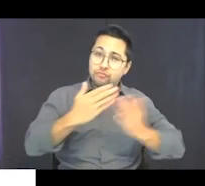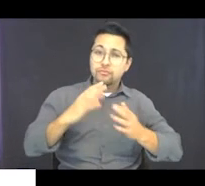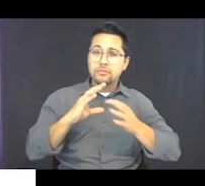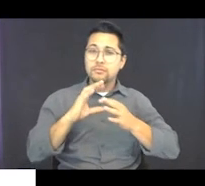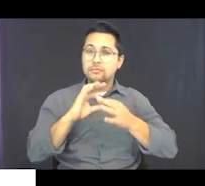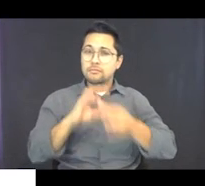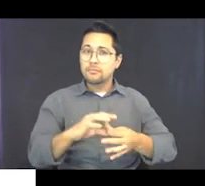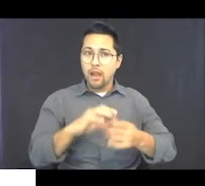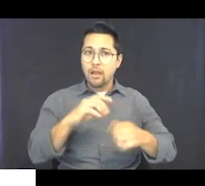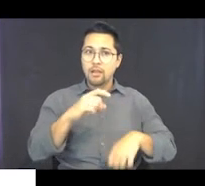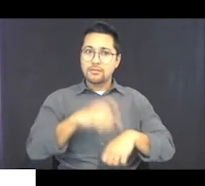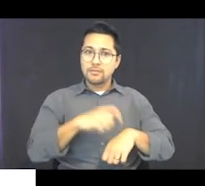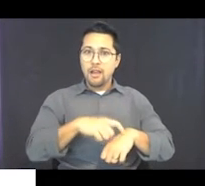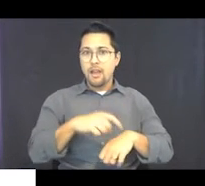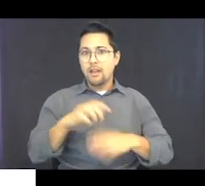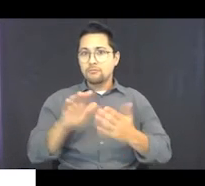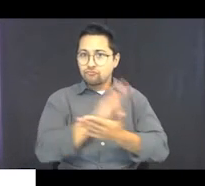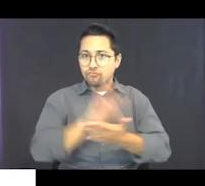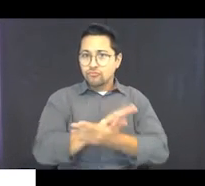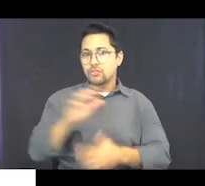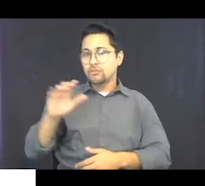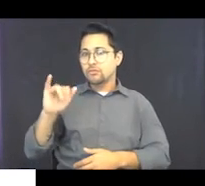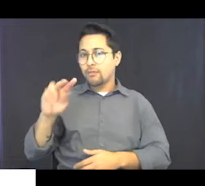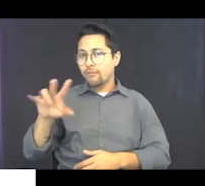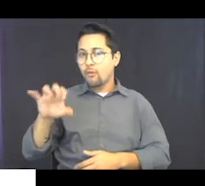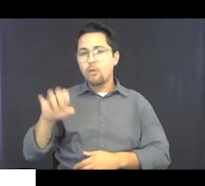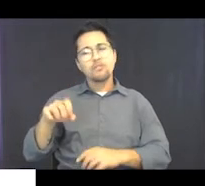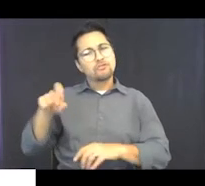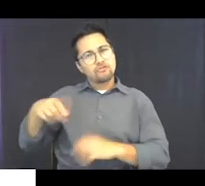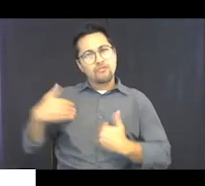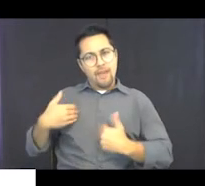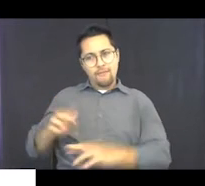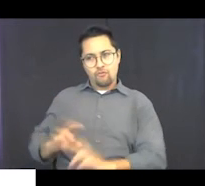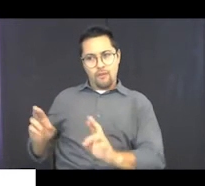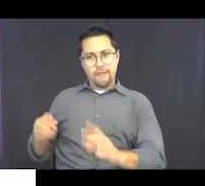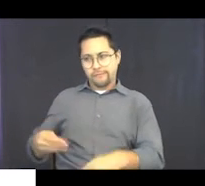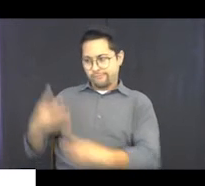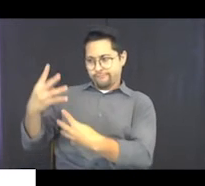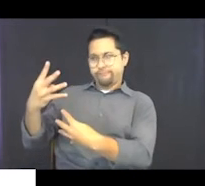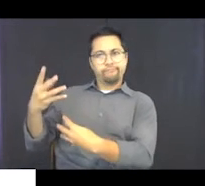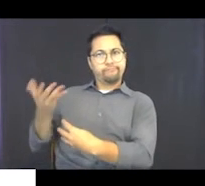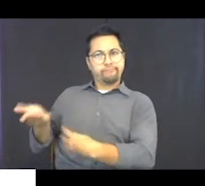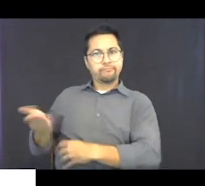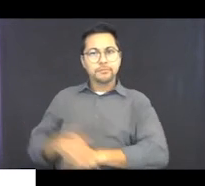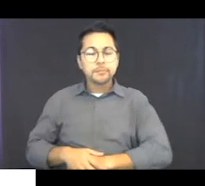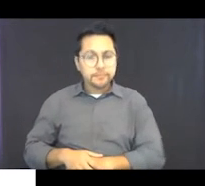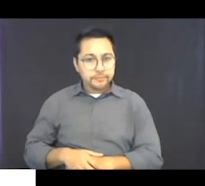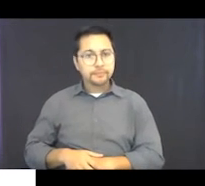invoice, you should have that timesheet or invoice in your hand.